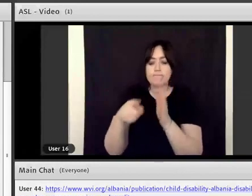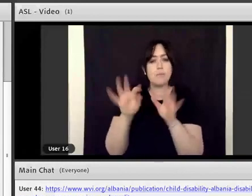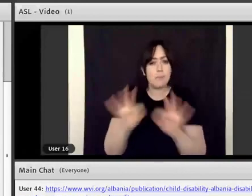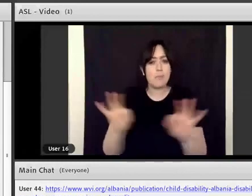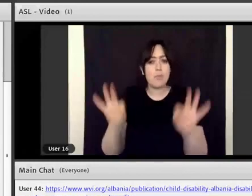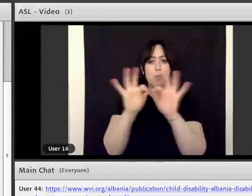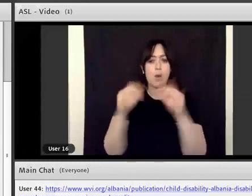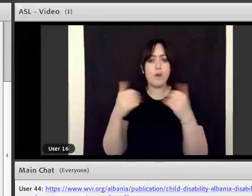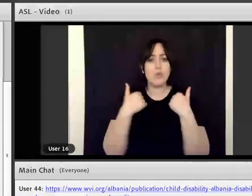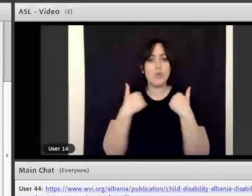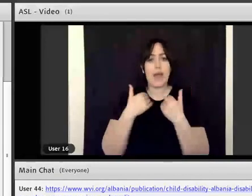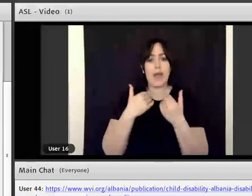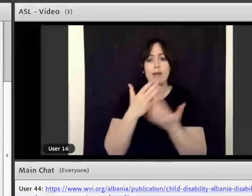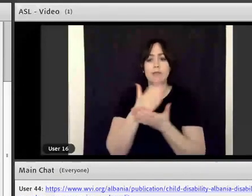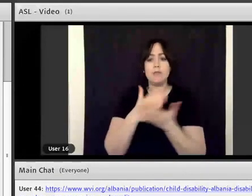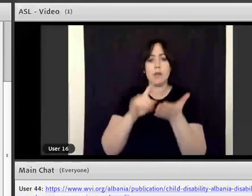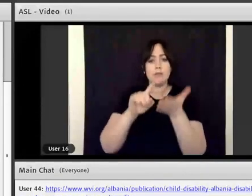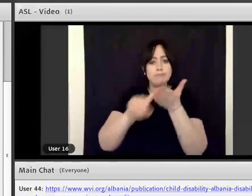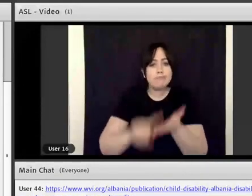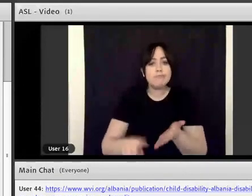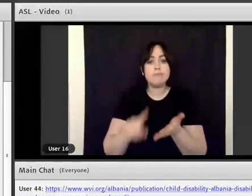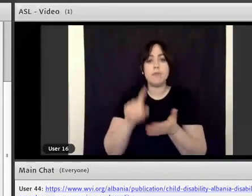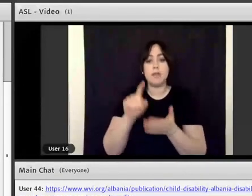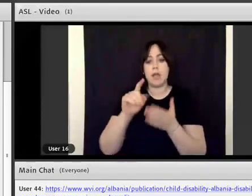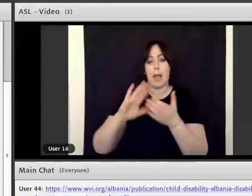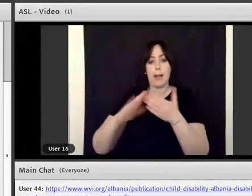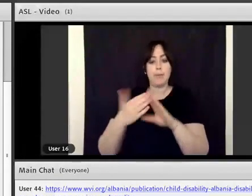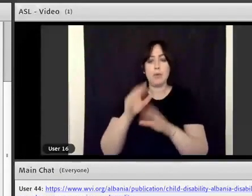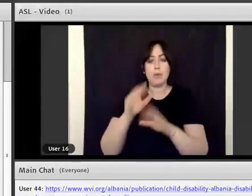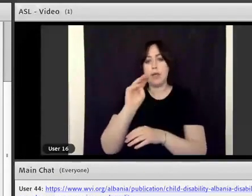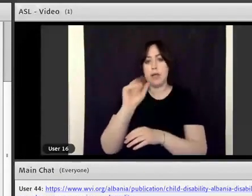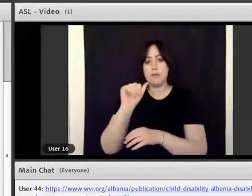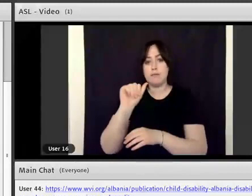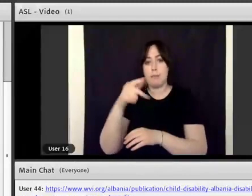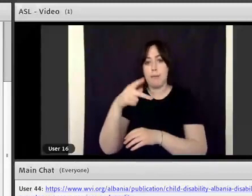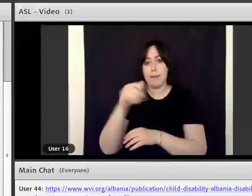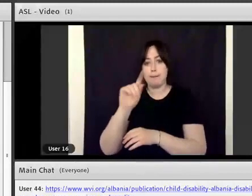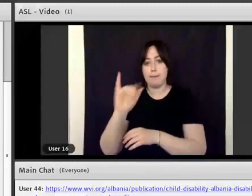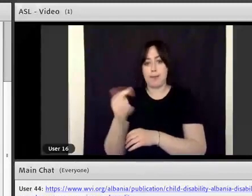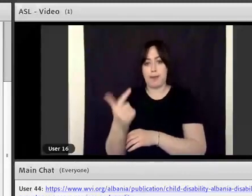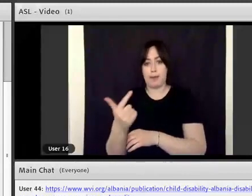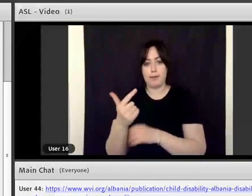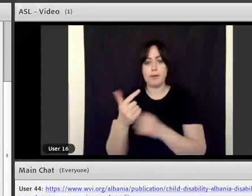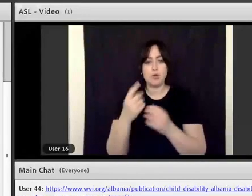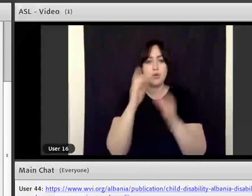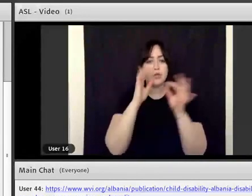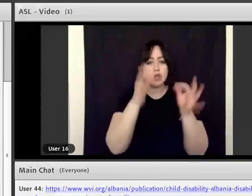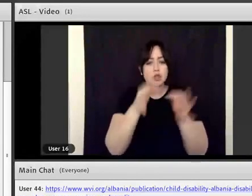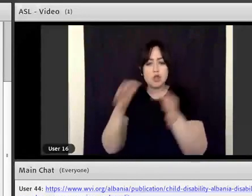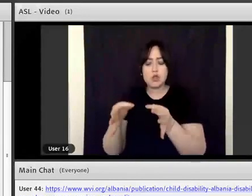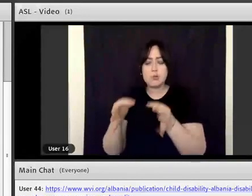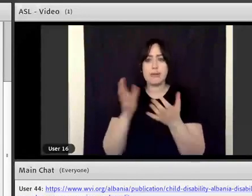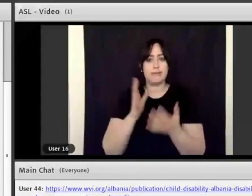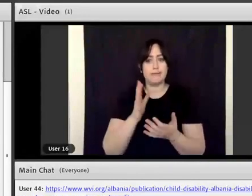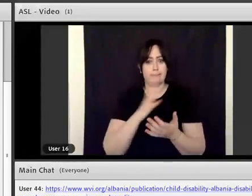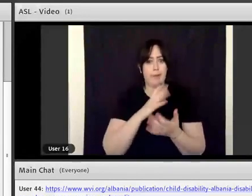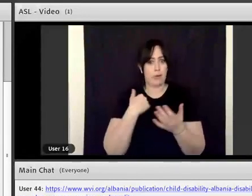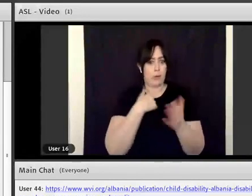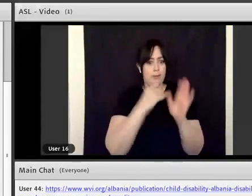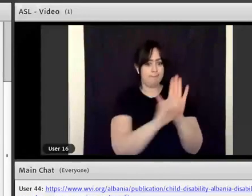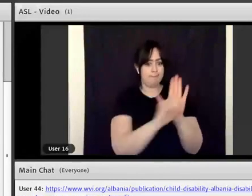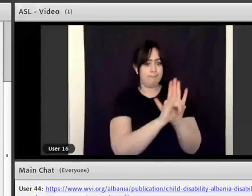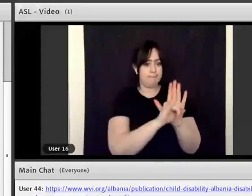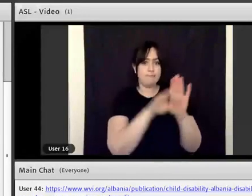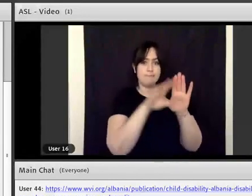or some research done beforehand to determine what are the resources, where can we refer students when we find them. If we're going to go through the process